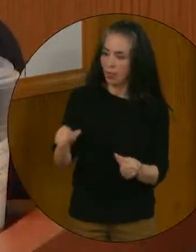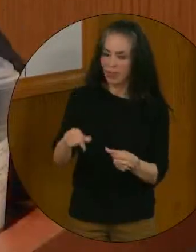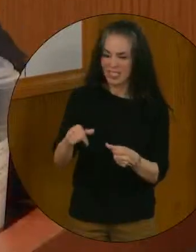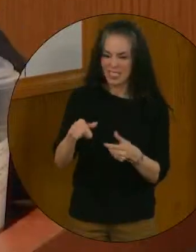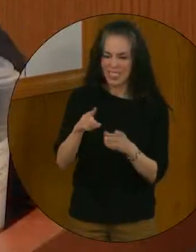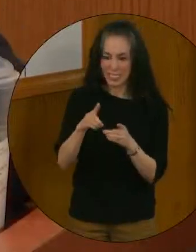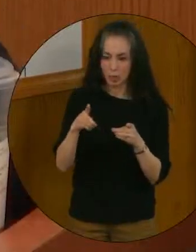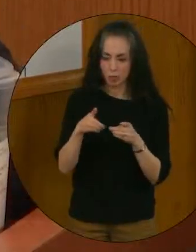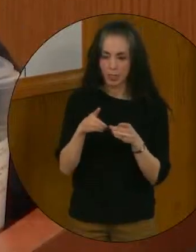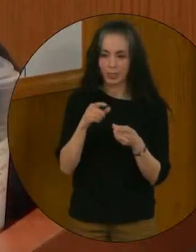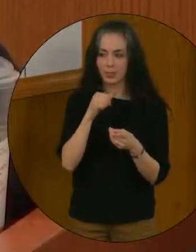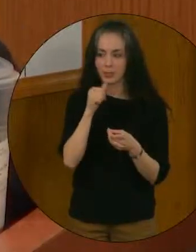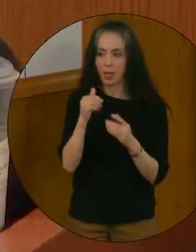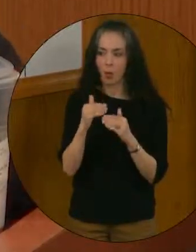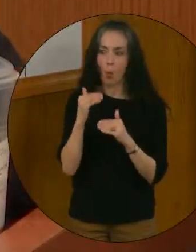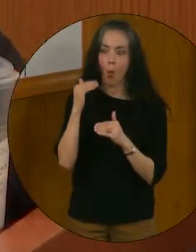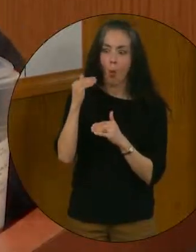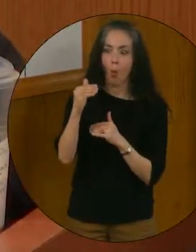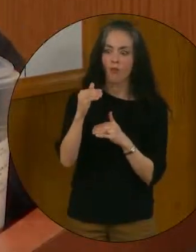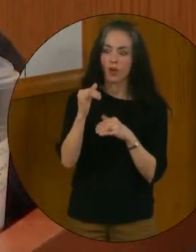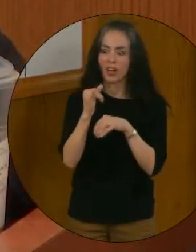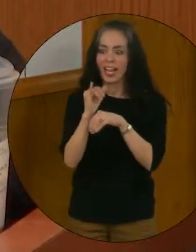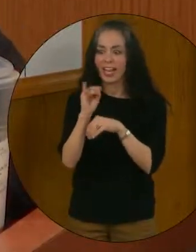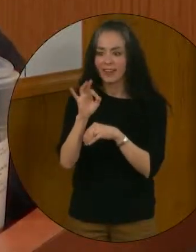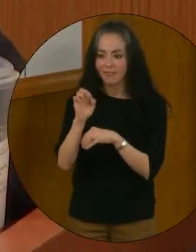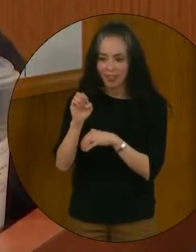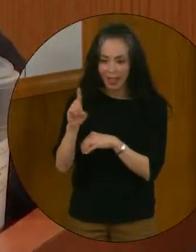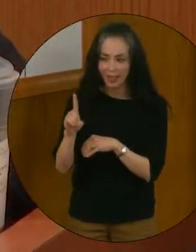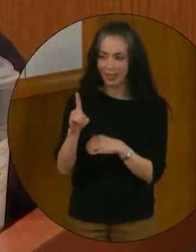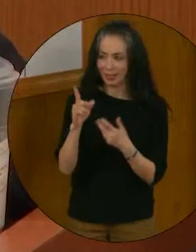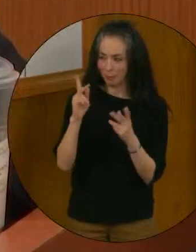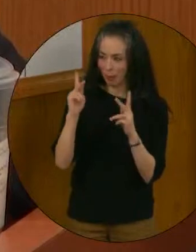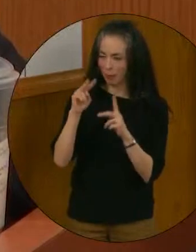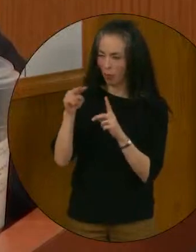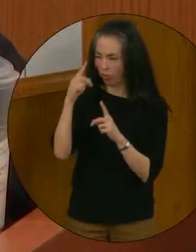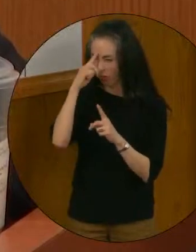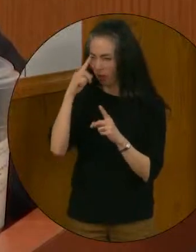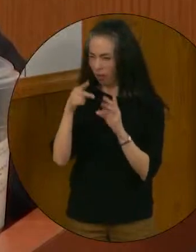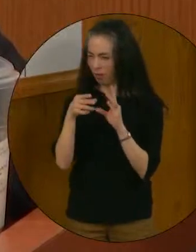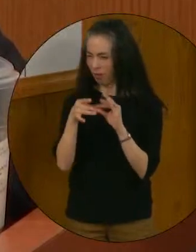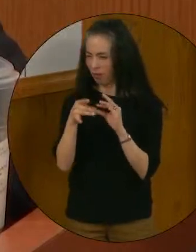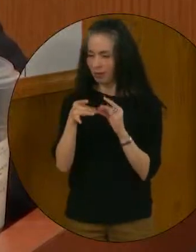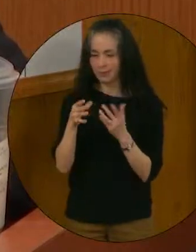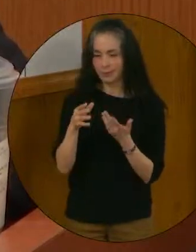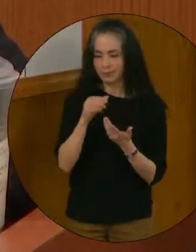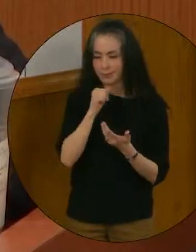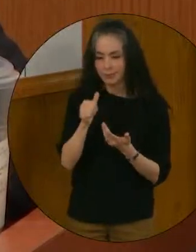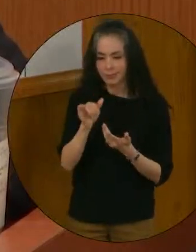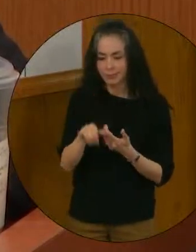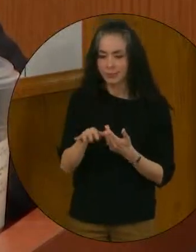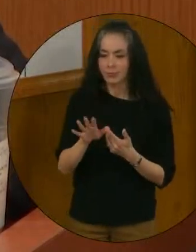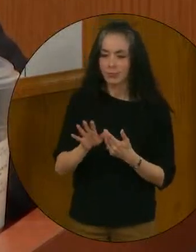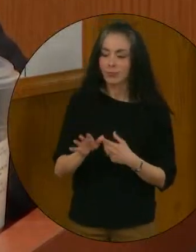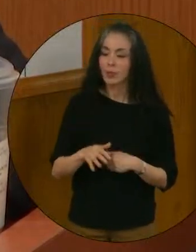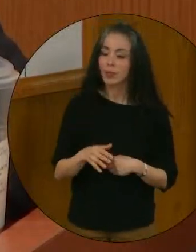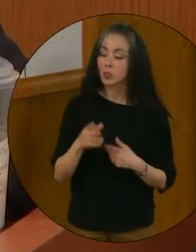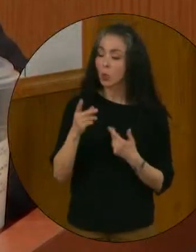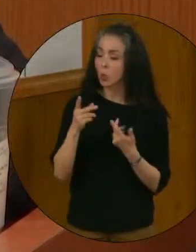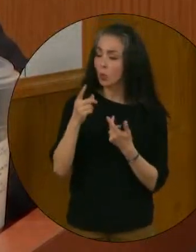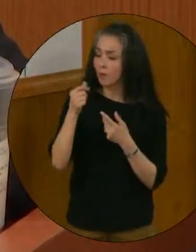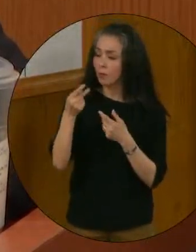super overinflated like everybody seems to perceive it as. A couple questions that I had, if it's all right with the